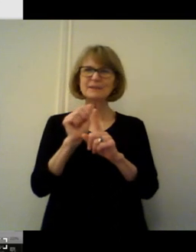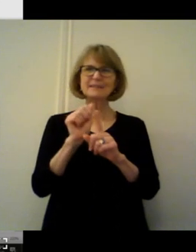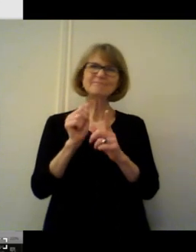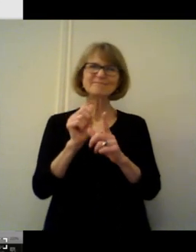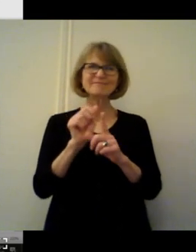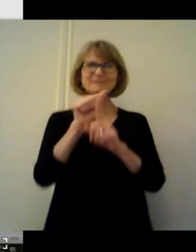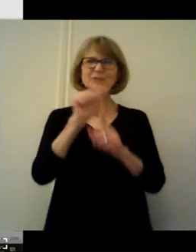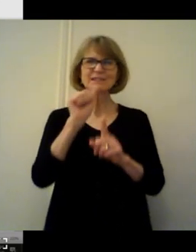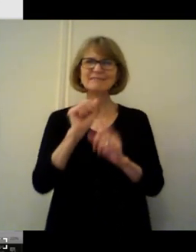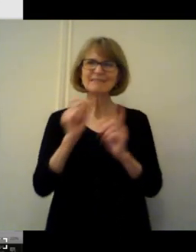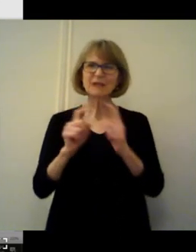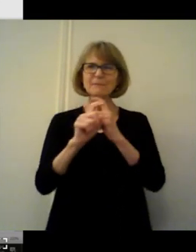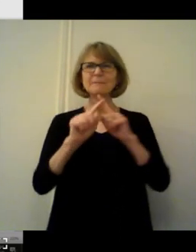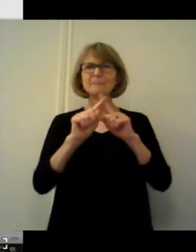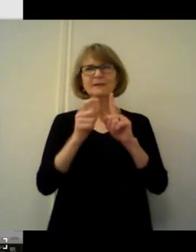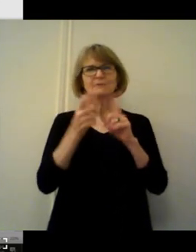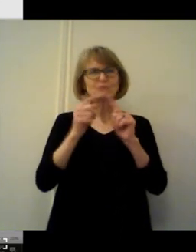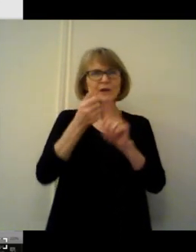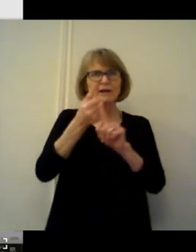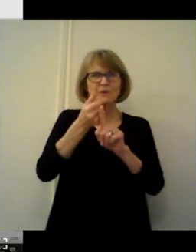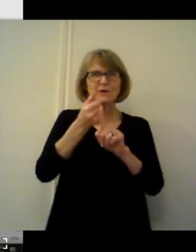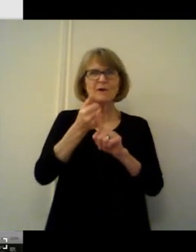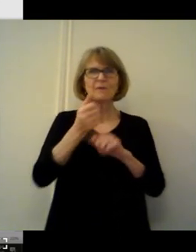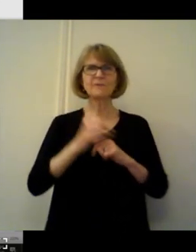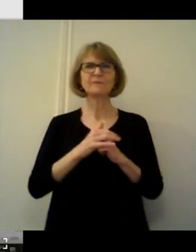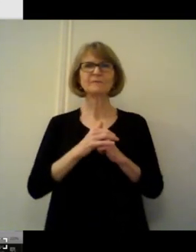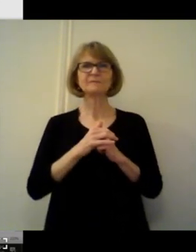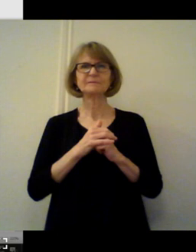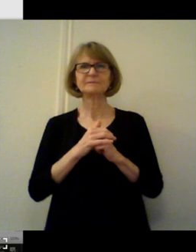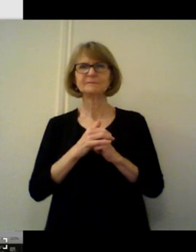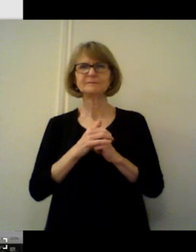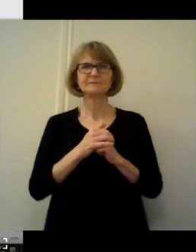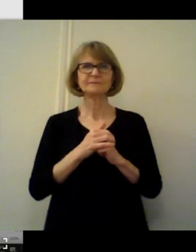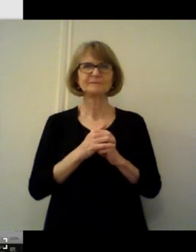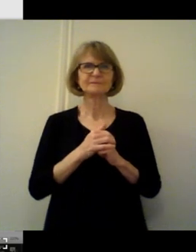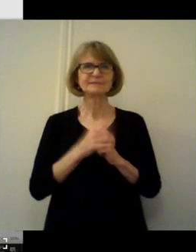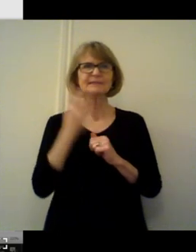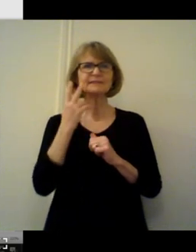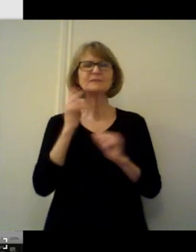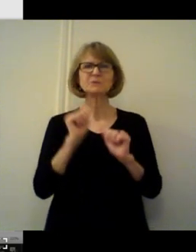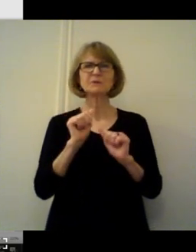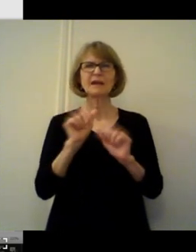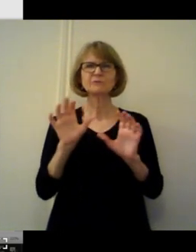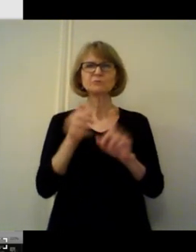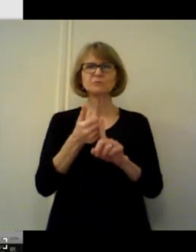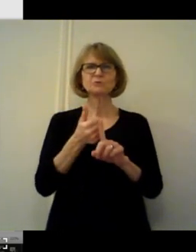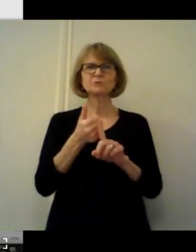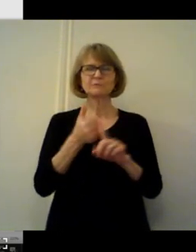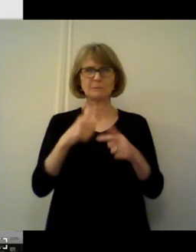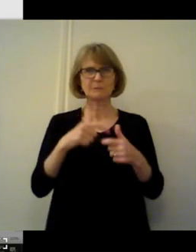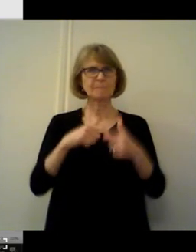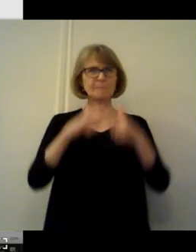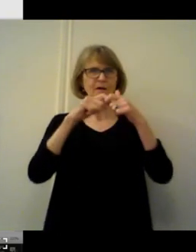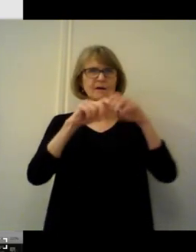own, especially those of you in pre-AP. See if you can do this one, okay? I'm going to go ahead and pause the video, and